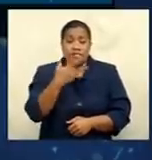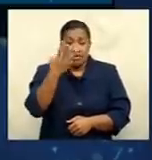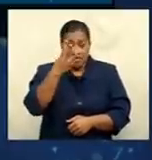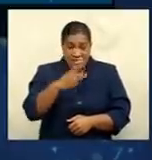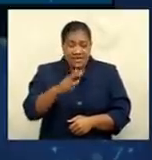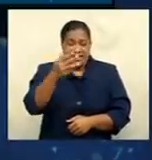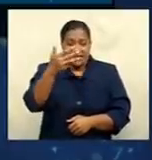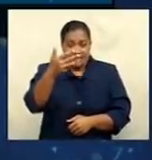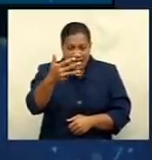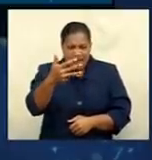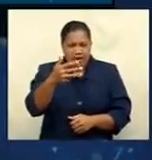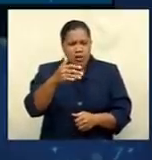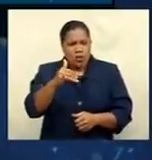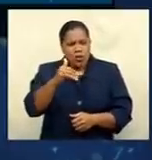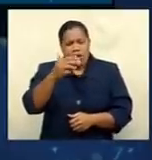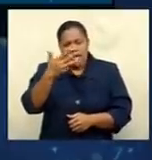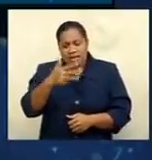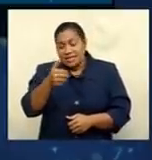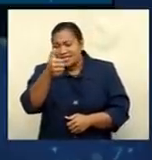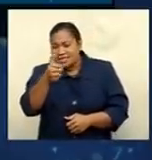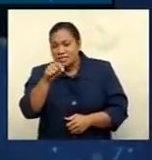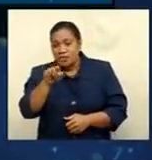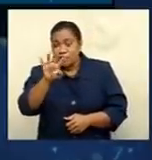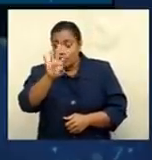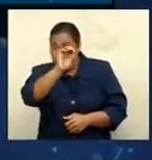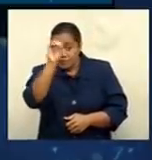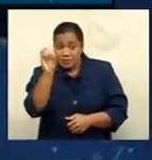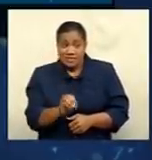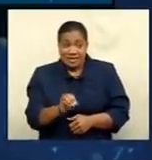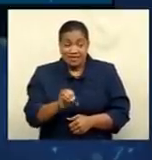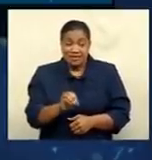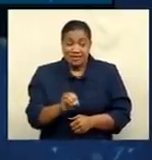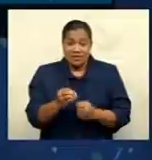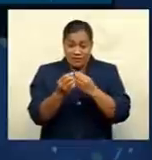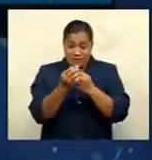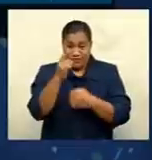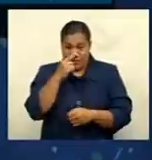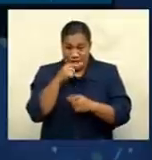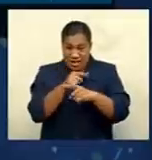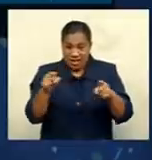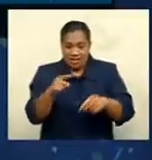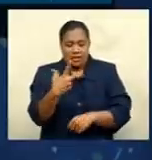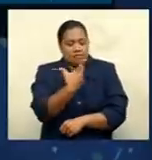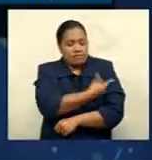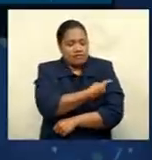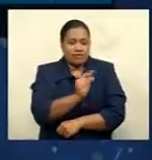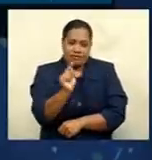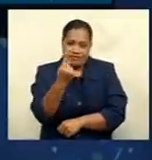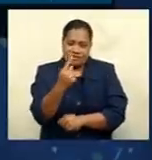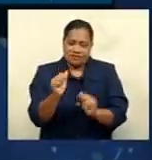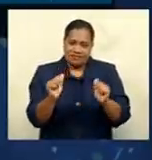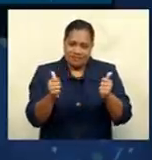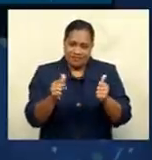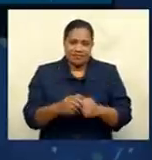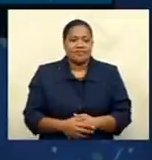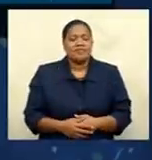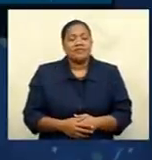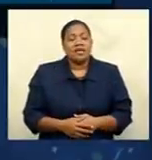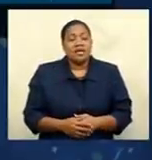565,239 or 96.4% of the target population have received their first dose of the COVID-19